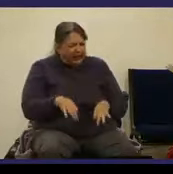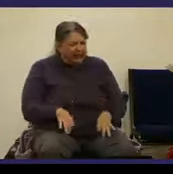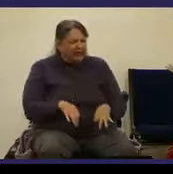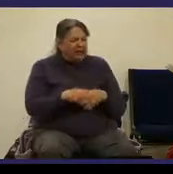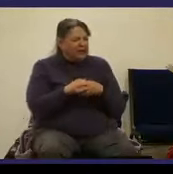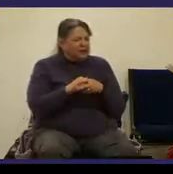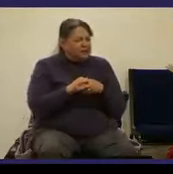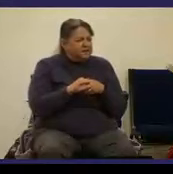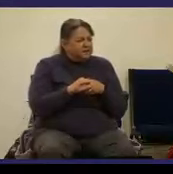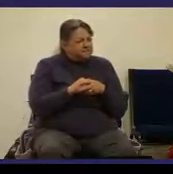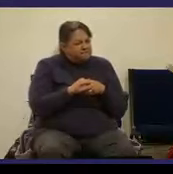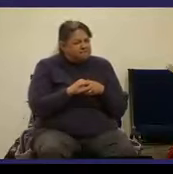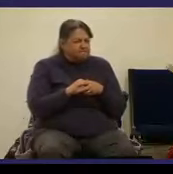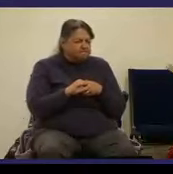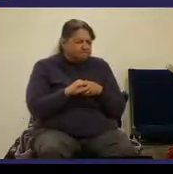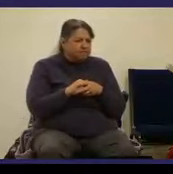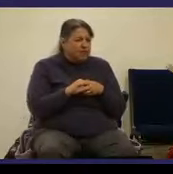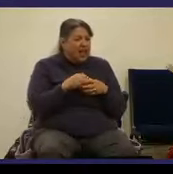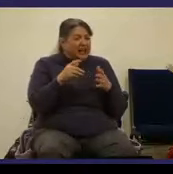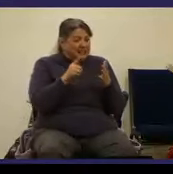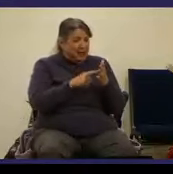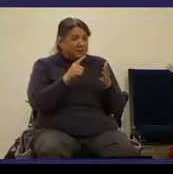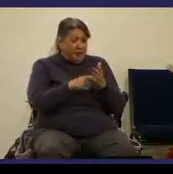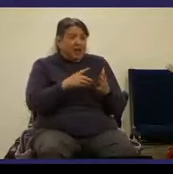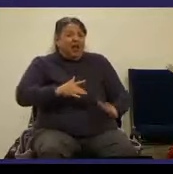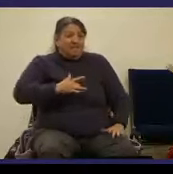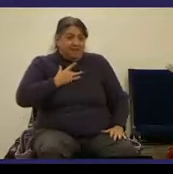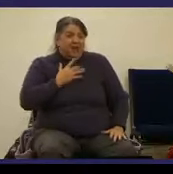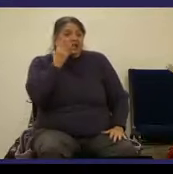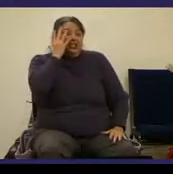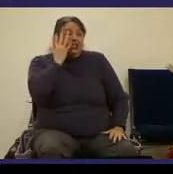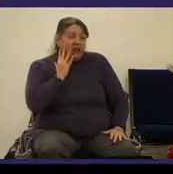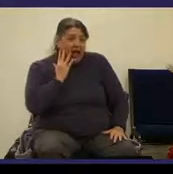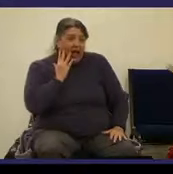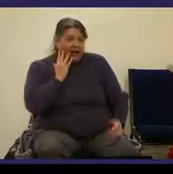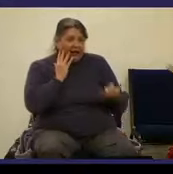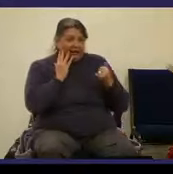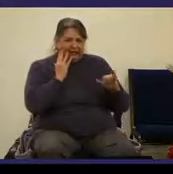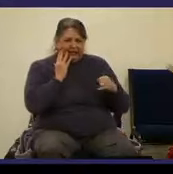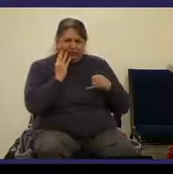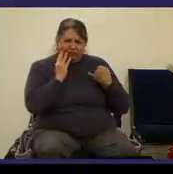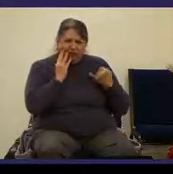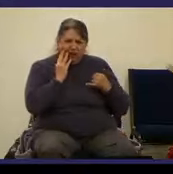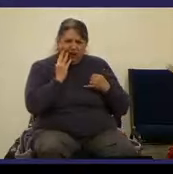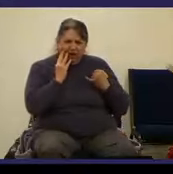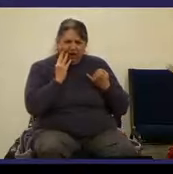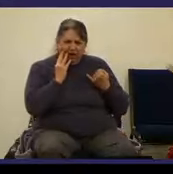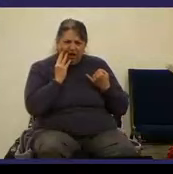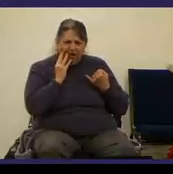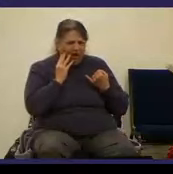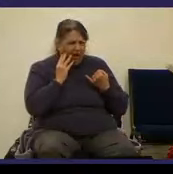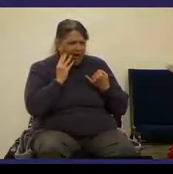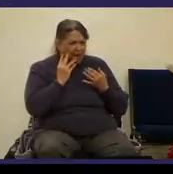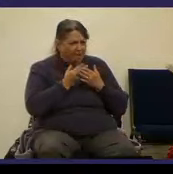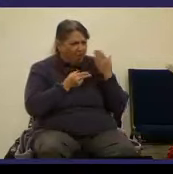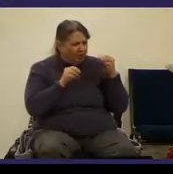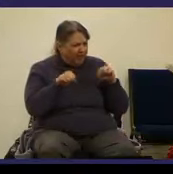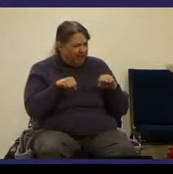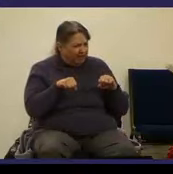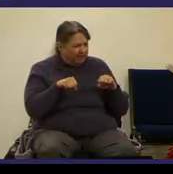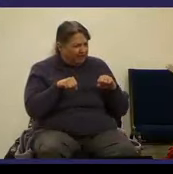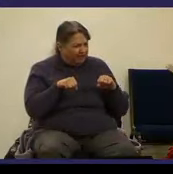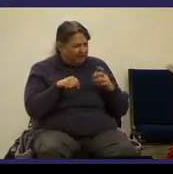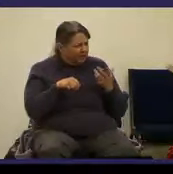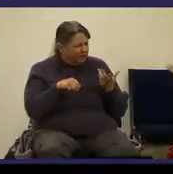really sad? So unlike much contemporary society, the Bible does not confuse joy with